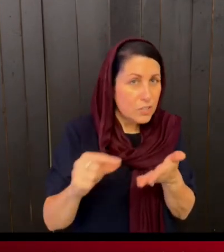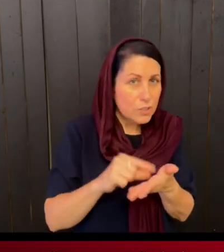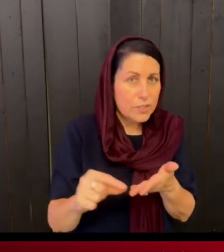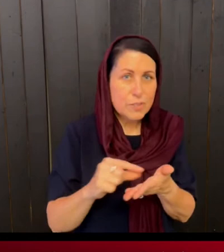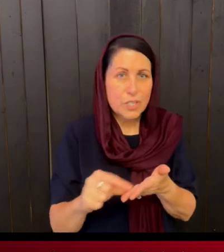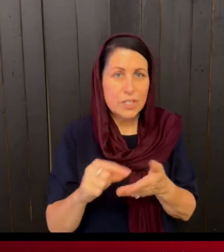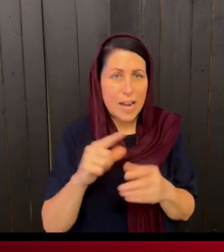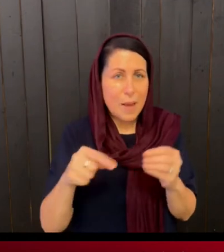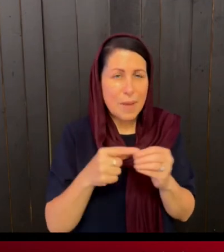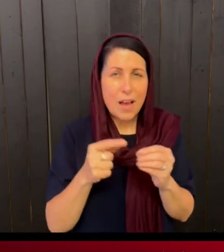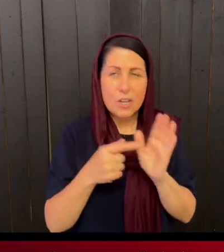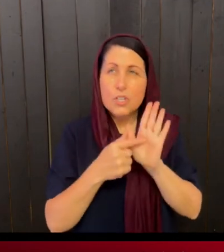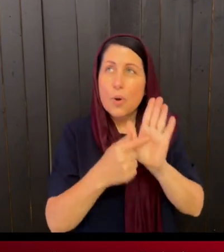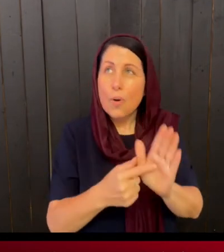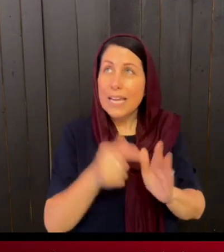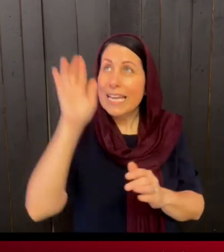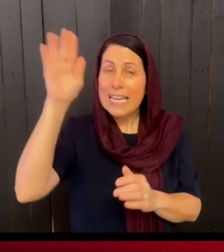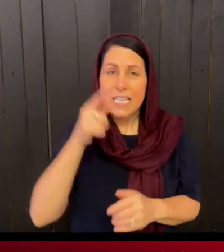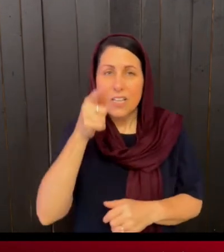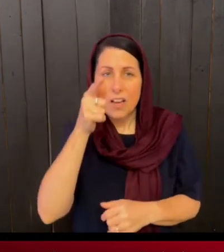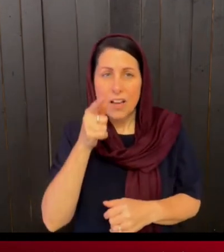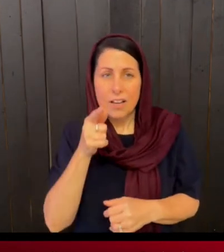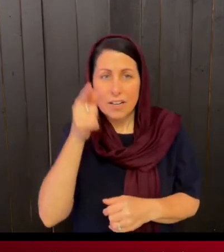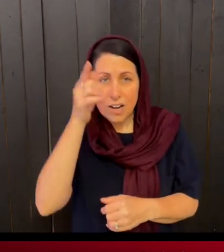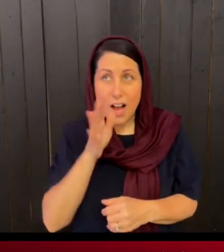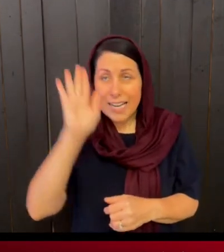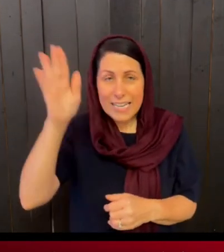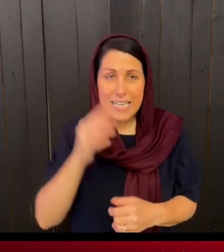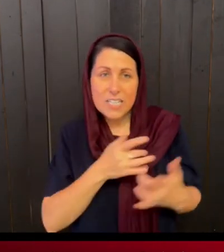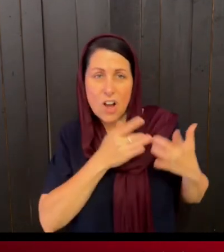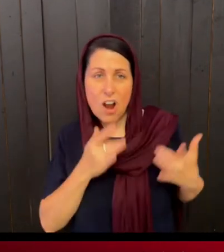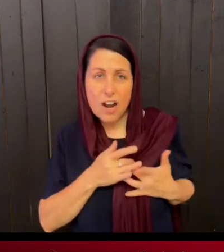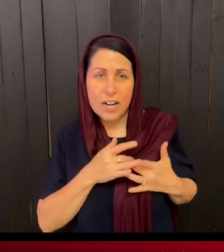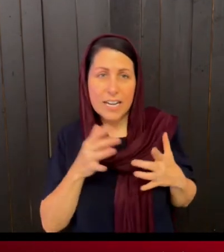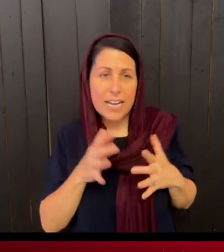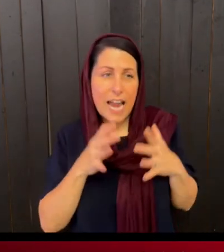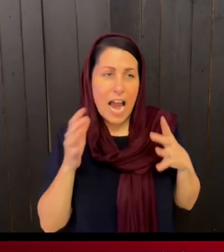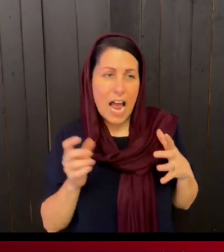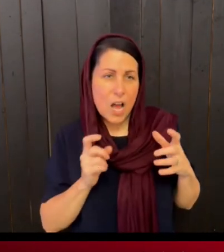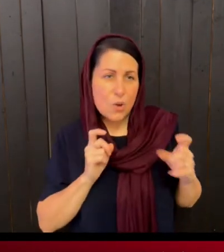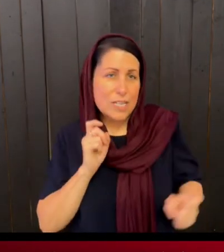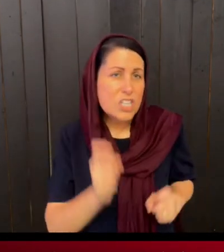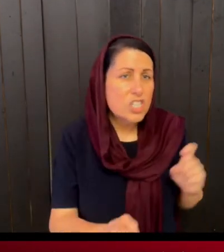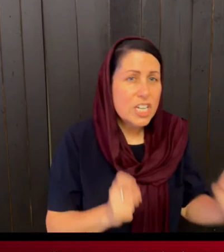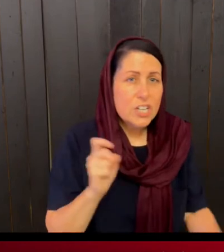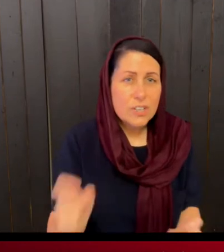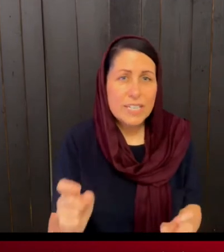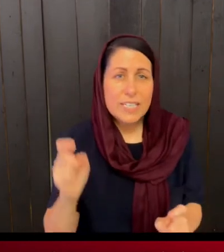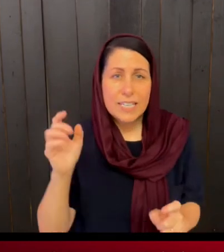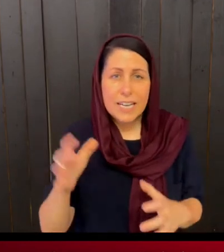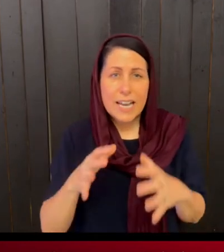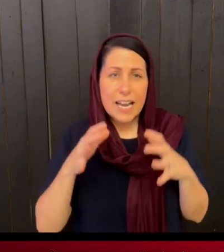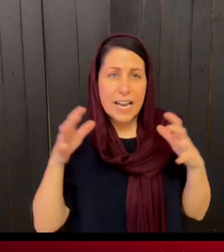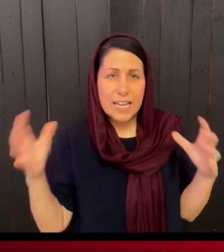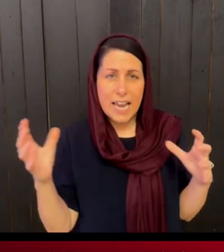shows God's heart, I believe, and how generous he is, how selfless and generous our loving God